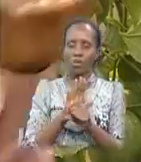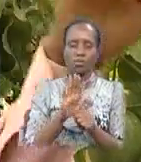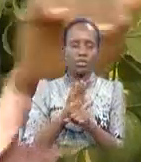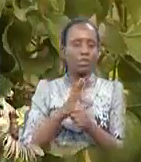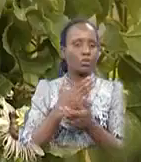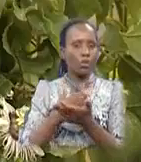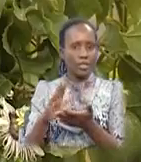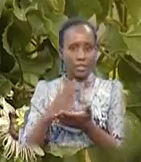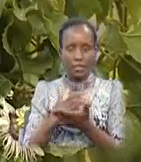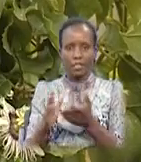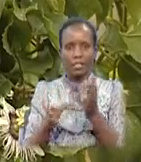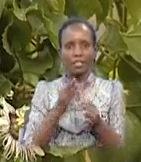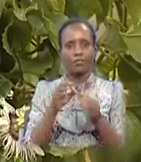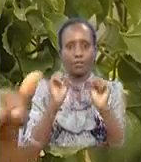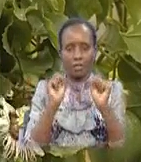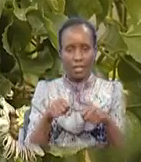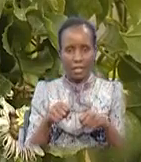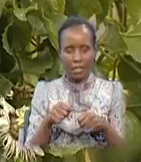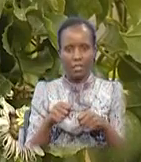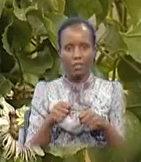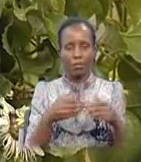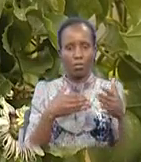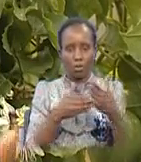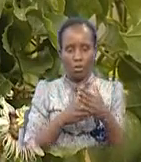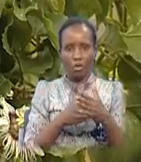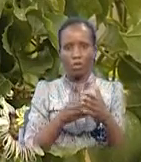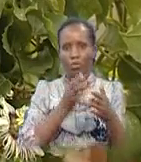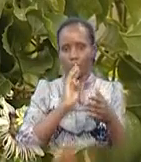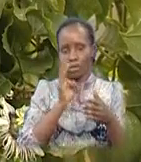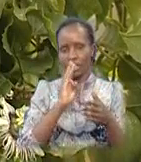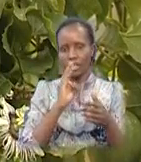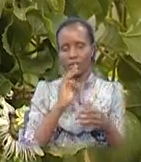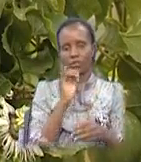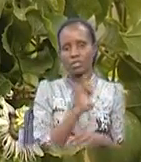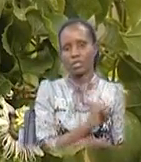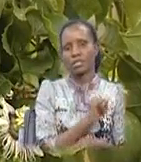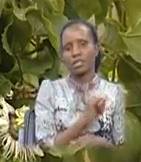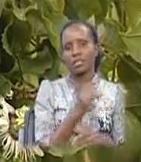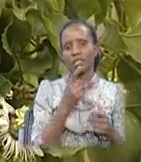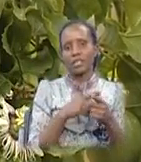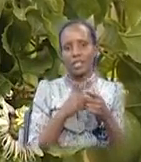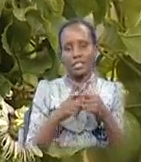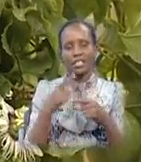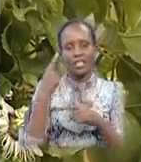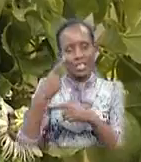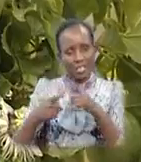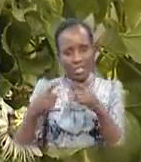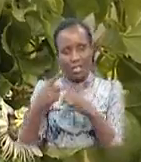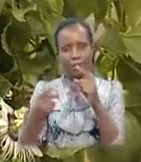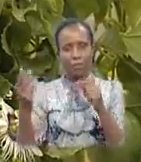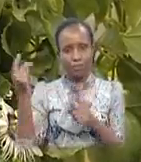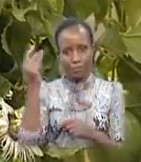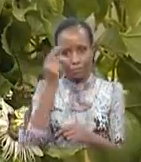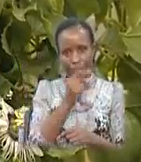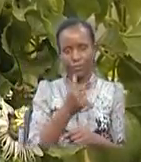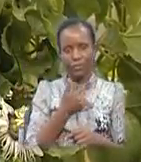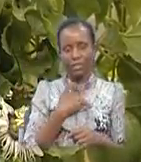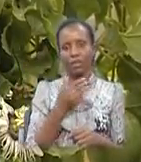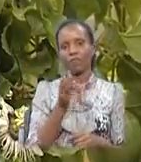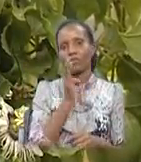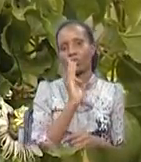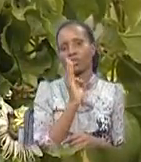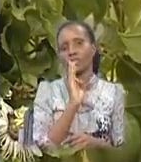Kama inaweza zuiwa mahali, ndio kila wakati throughout the year tuwe na ile maji